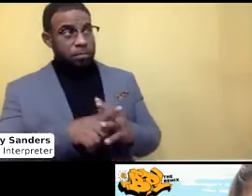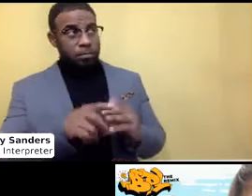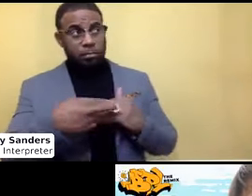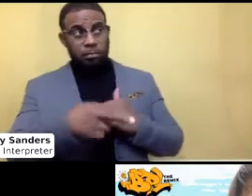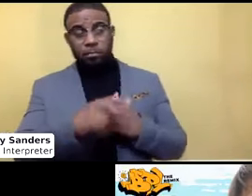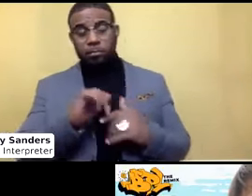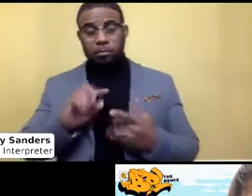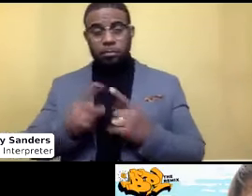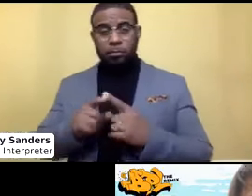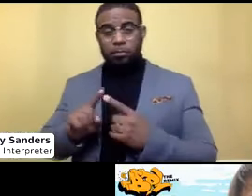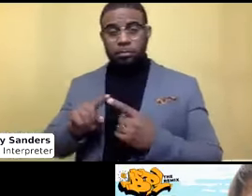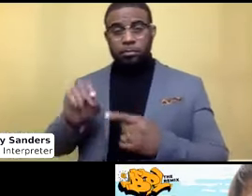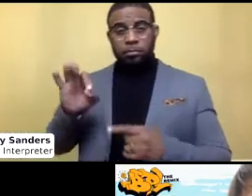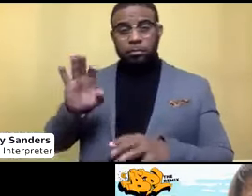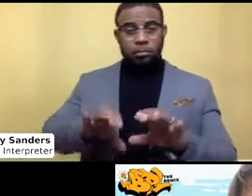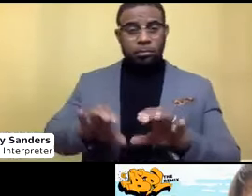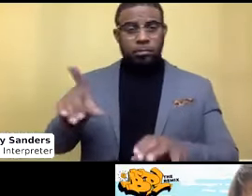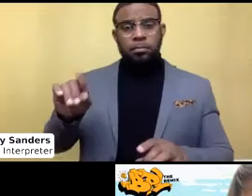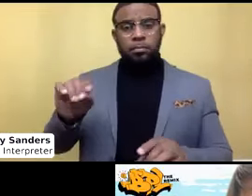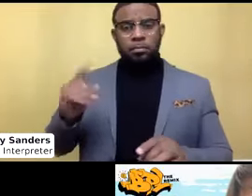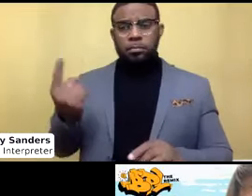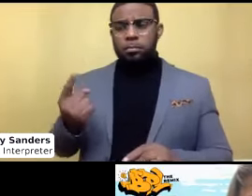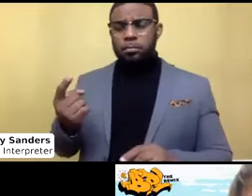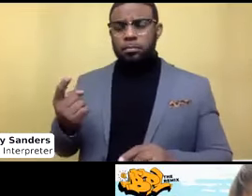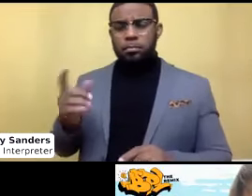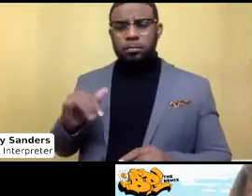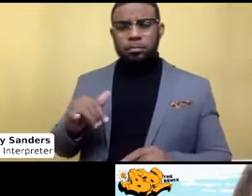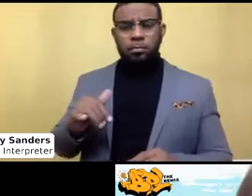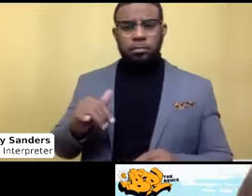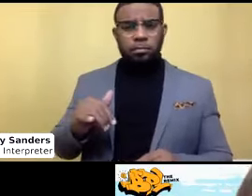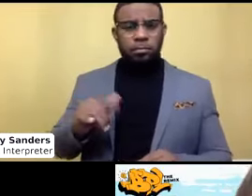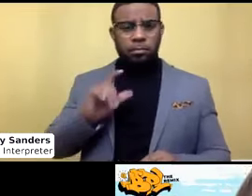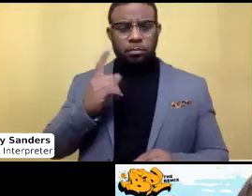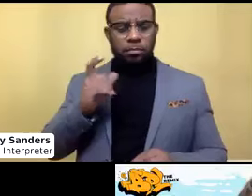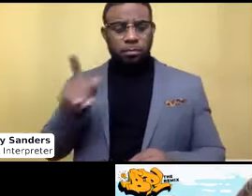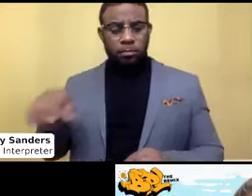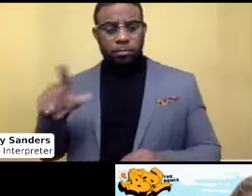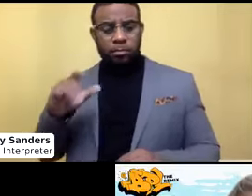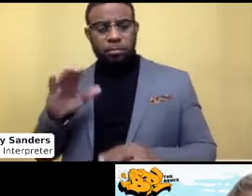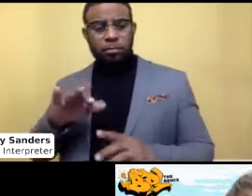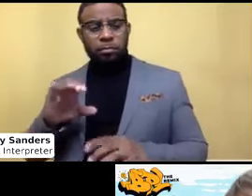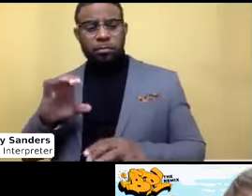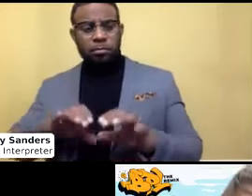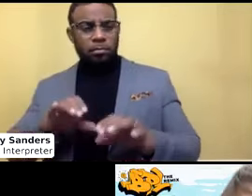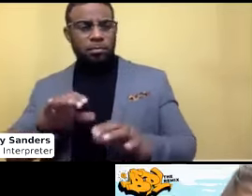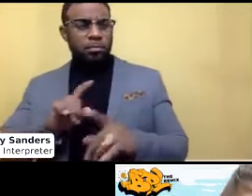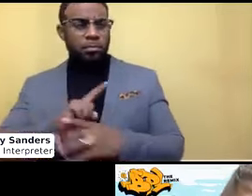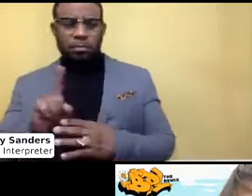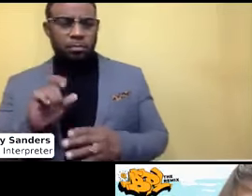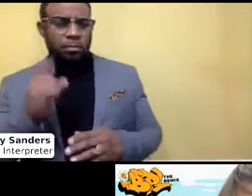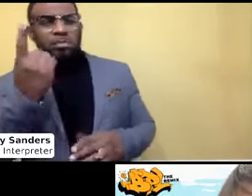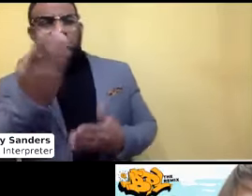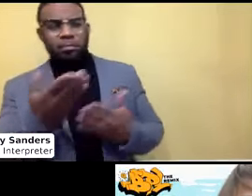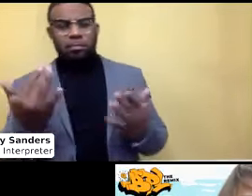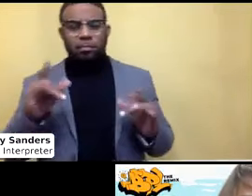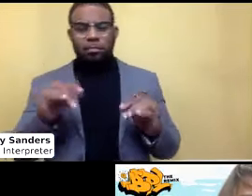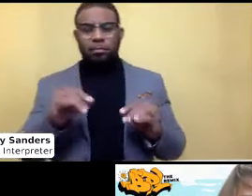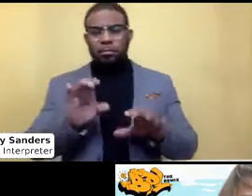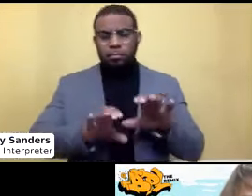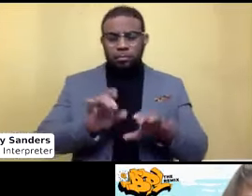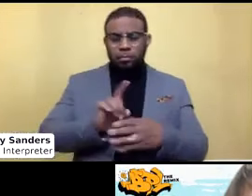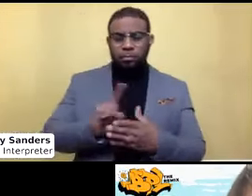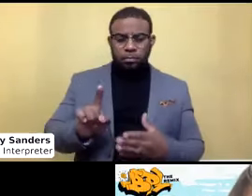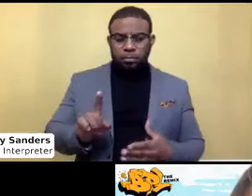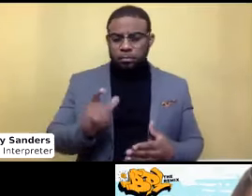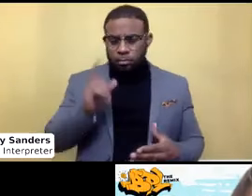to our friends and friends of the Congo. They do something and it's not just them. It's something called Congo Week, and that's just one thing that we could do. Congo Week,